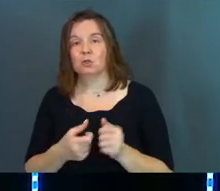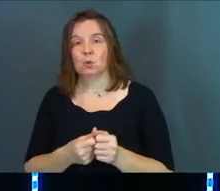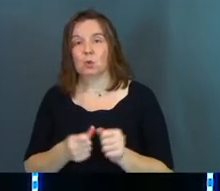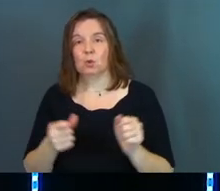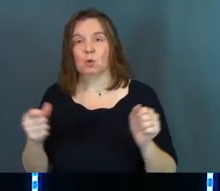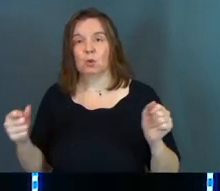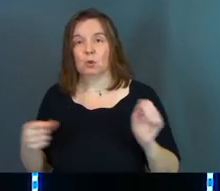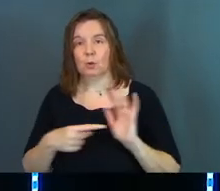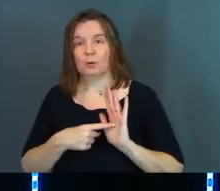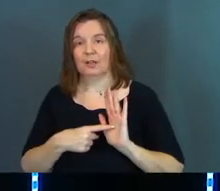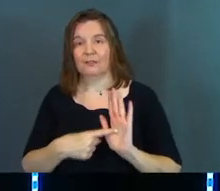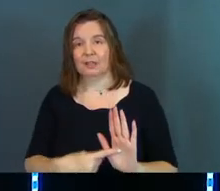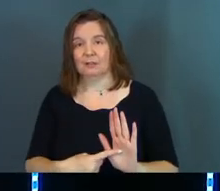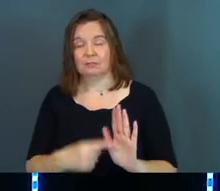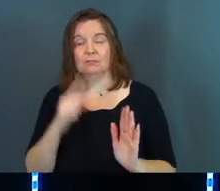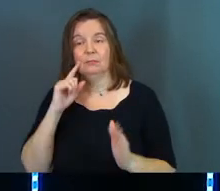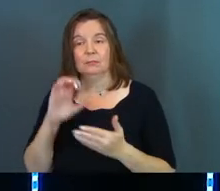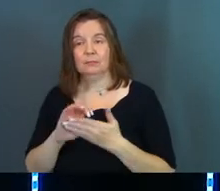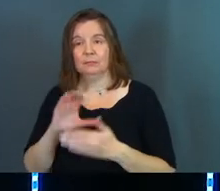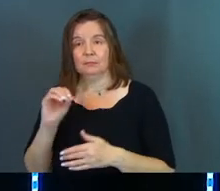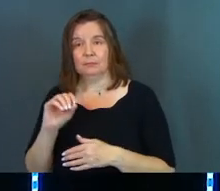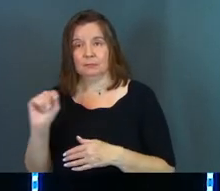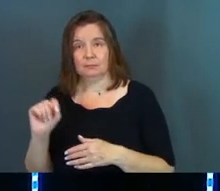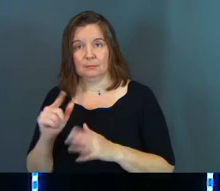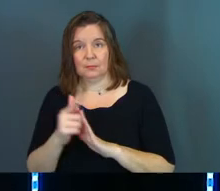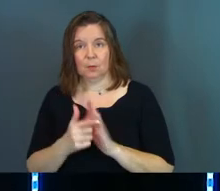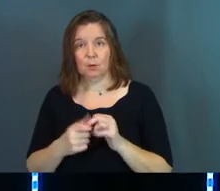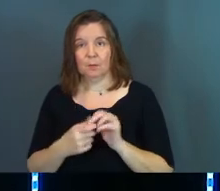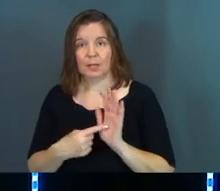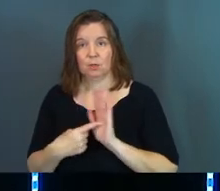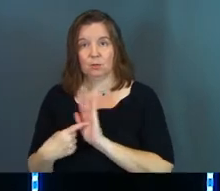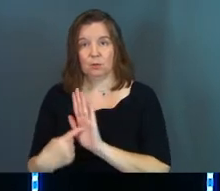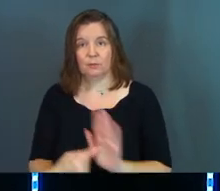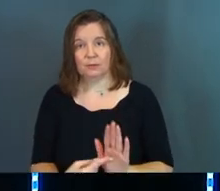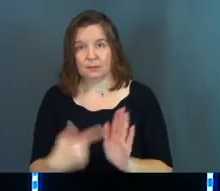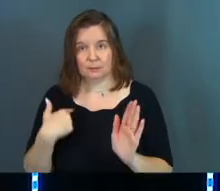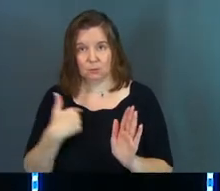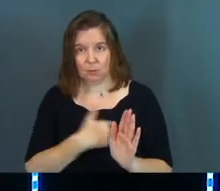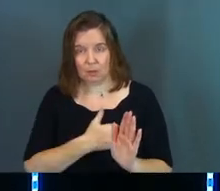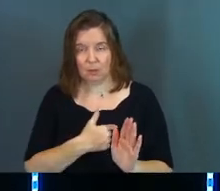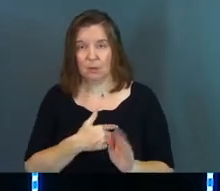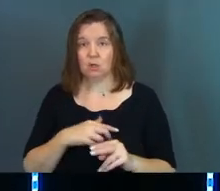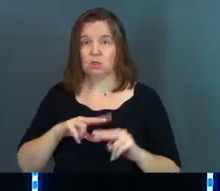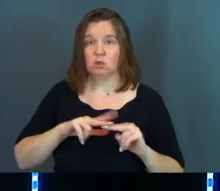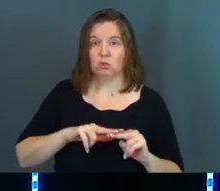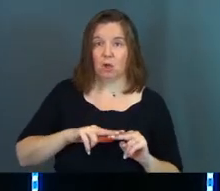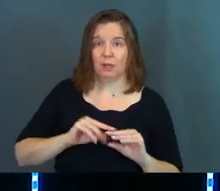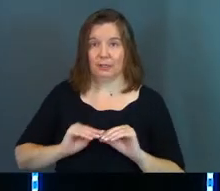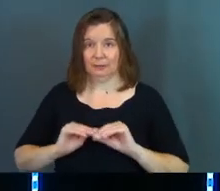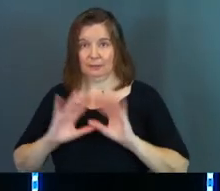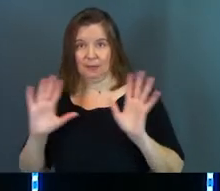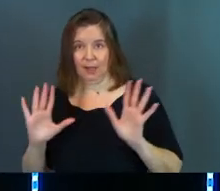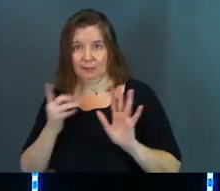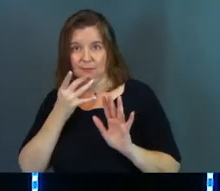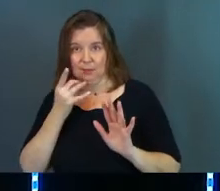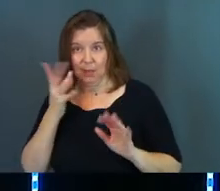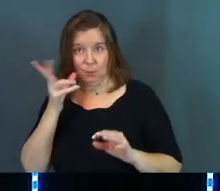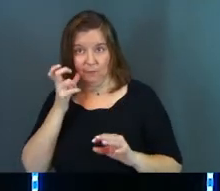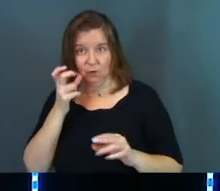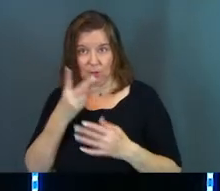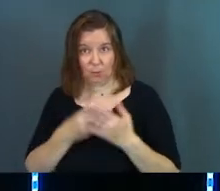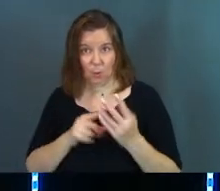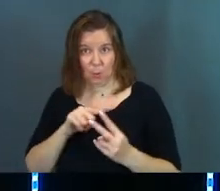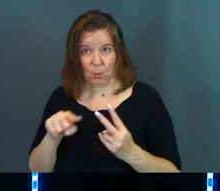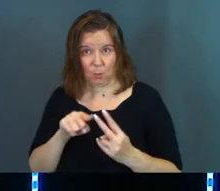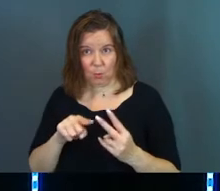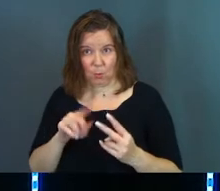reveal. I believe that the Old Testament law was made to reveal stuff to us. So salt and light, we've heard these before in Scripture, right? These are